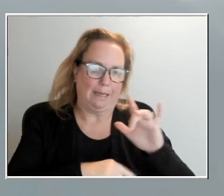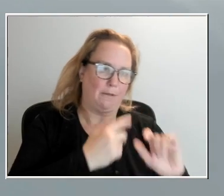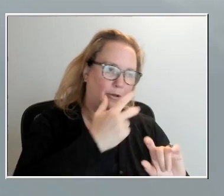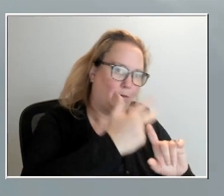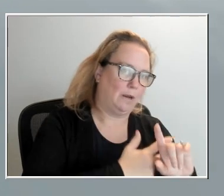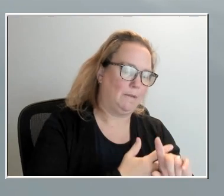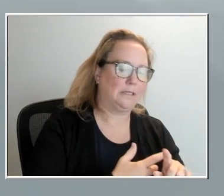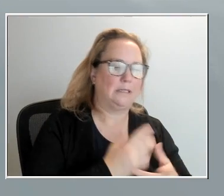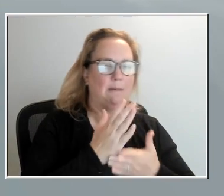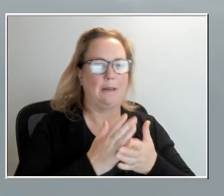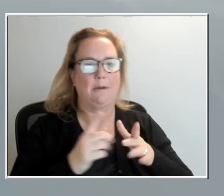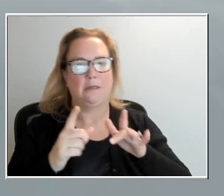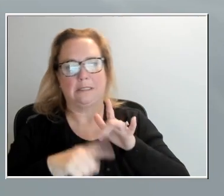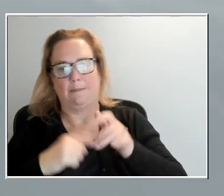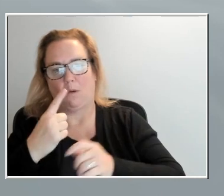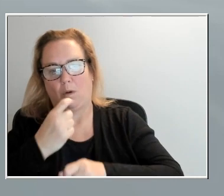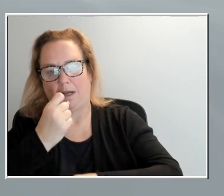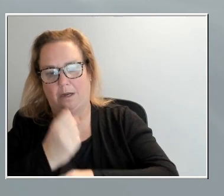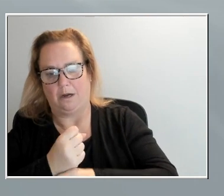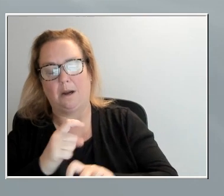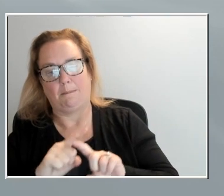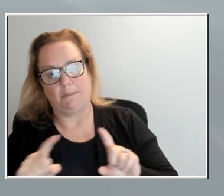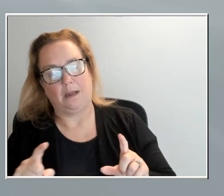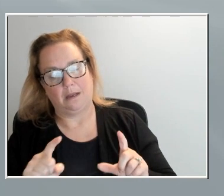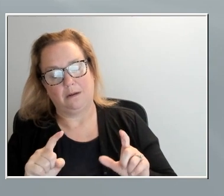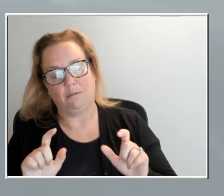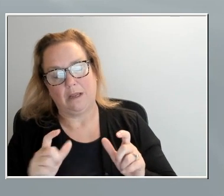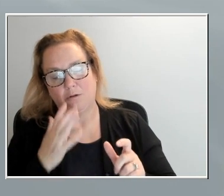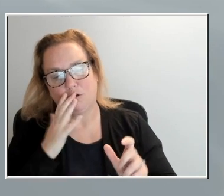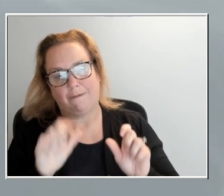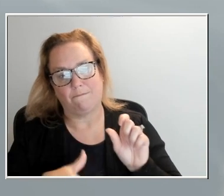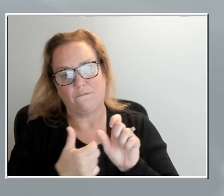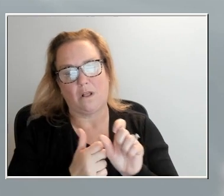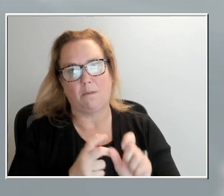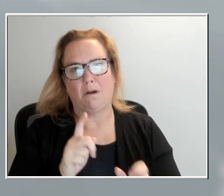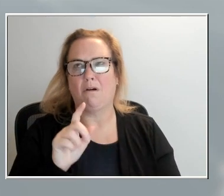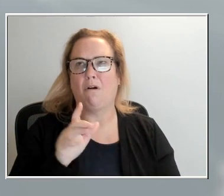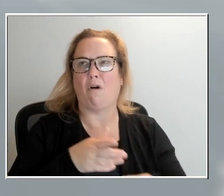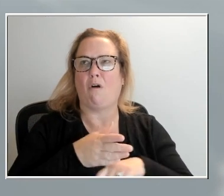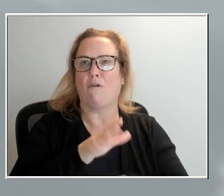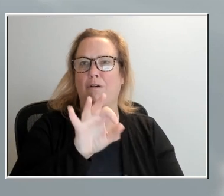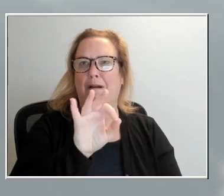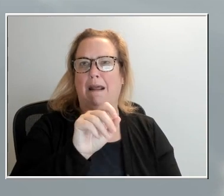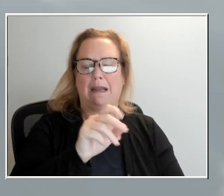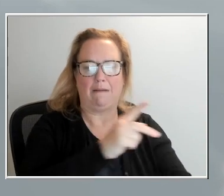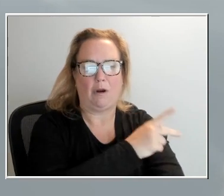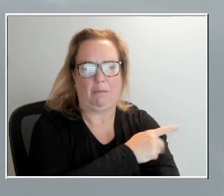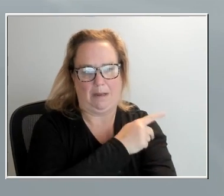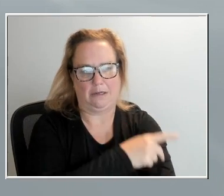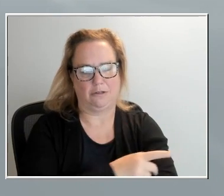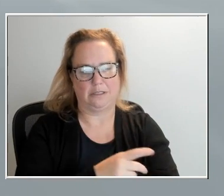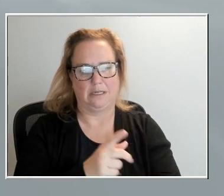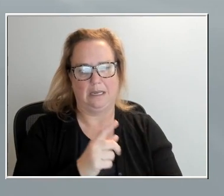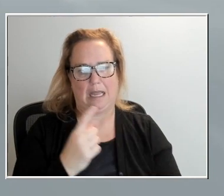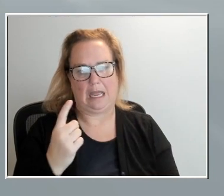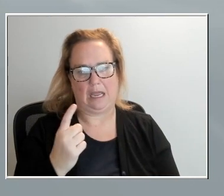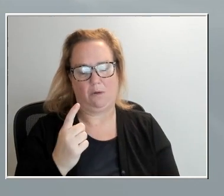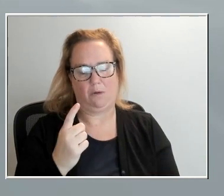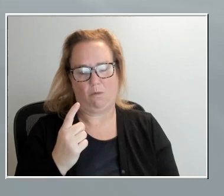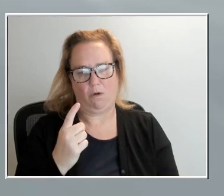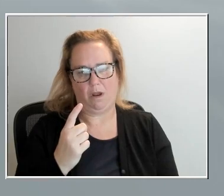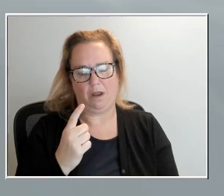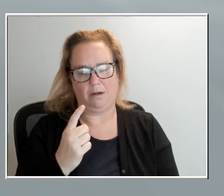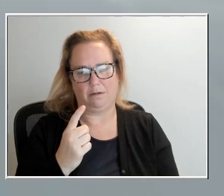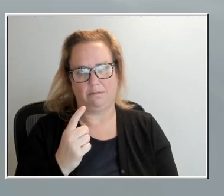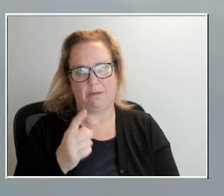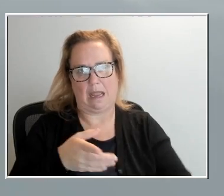1-year visit, but eventually we had a very good follow-up, and about more than 90 of our patients actually had at least one post-transplant visit. The